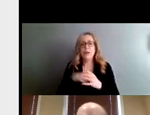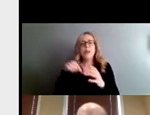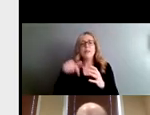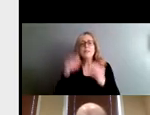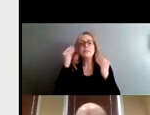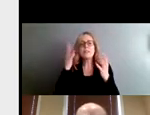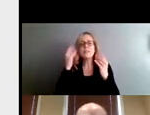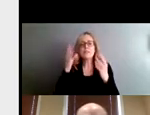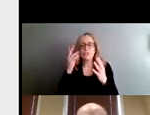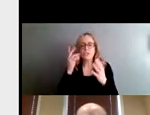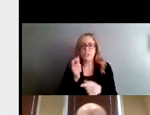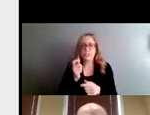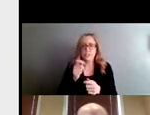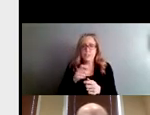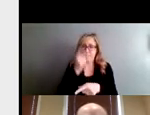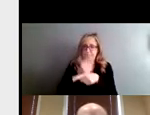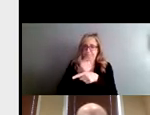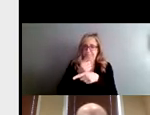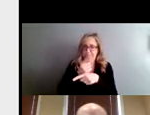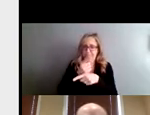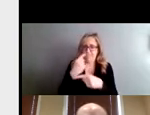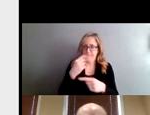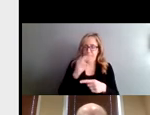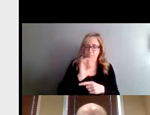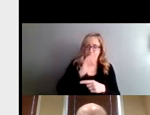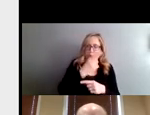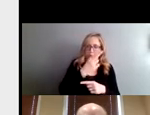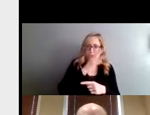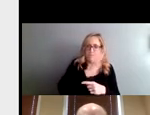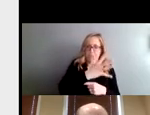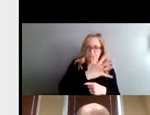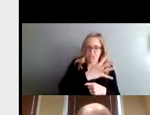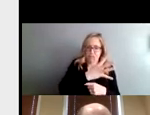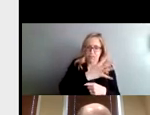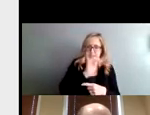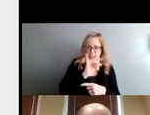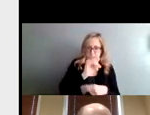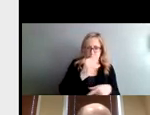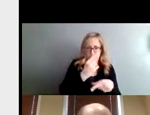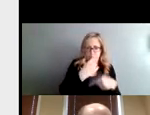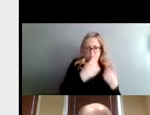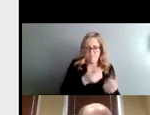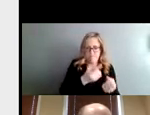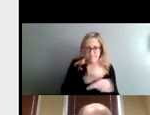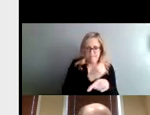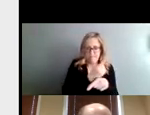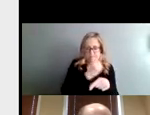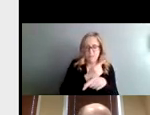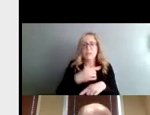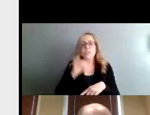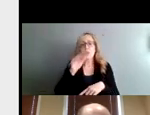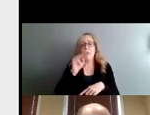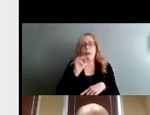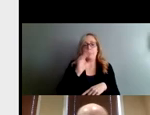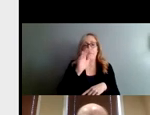as of March 5th. So I do want to put that timestamp on it. That the MCAS window for grades 3 through 8